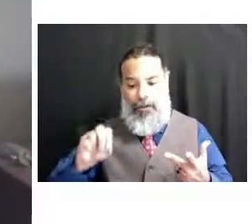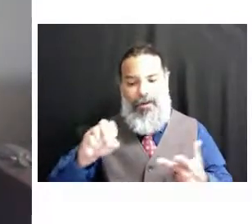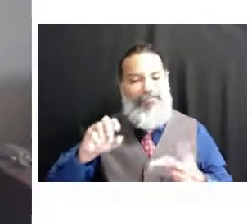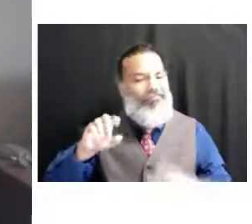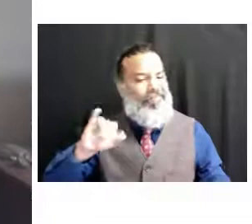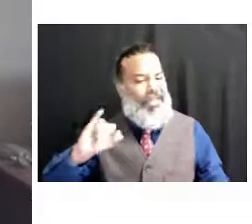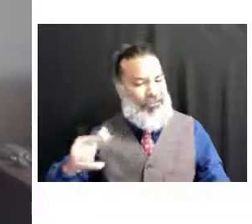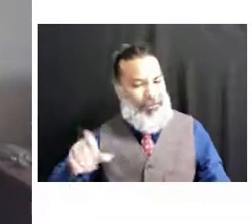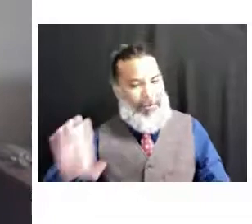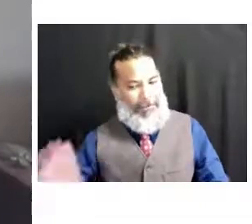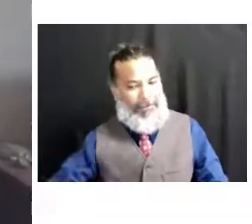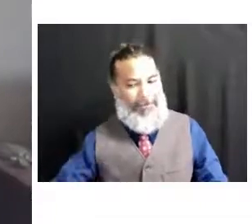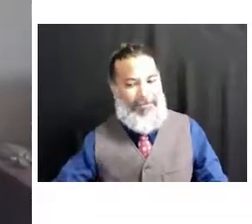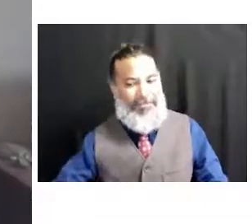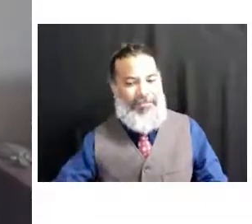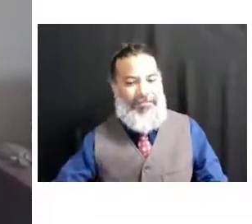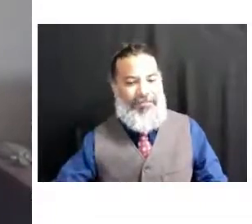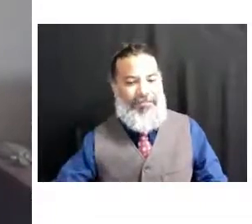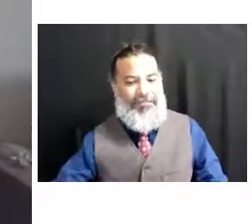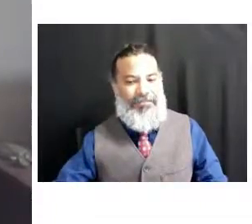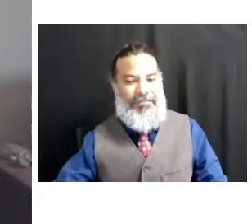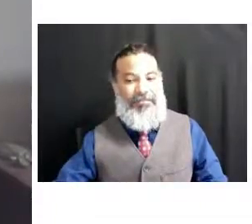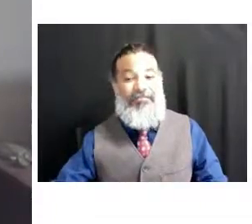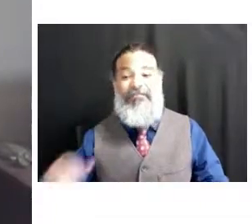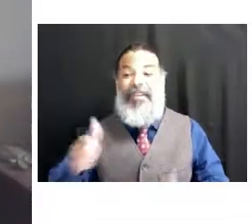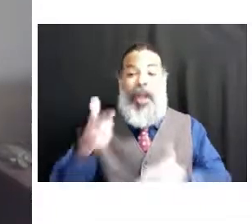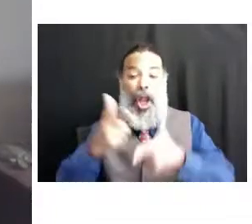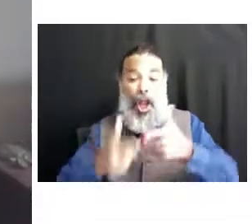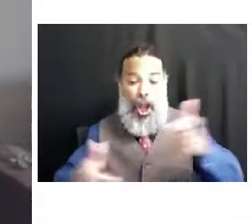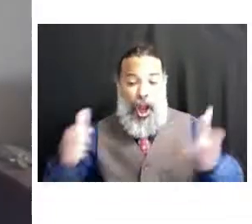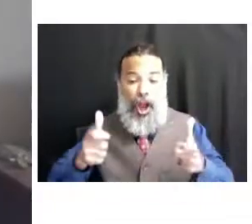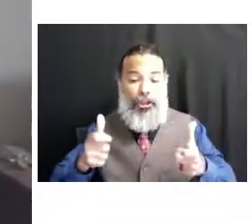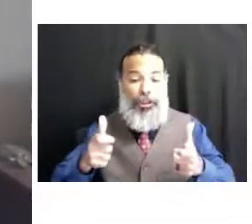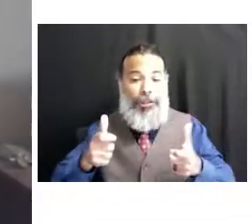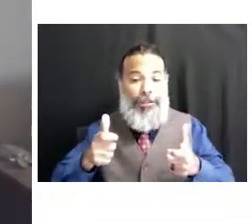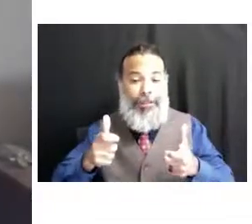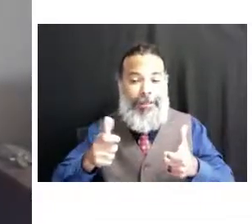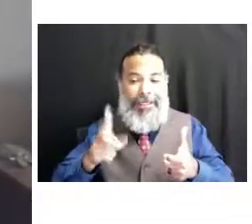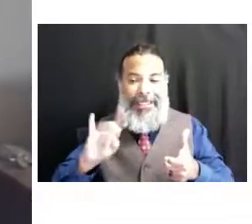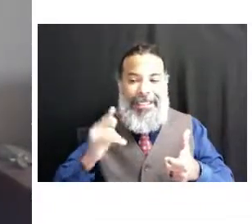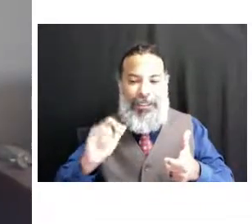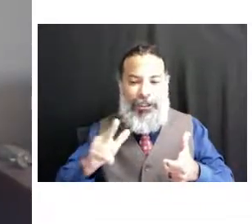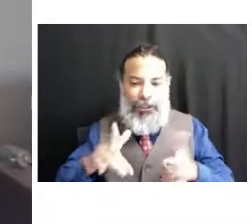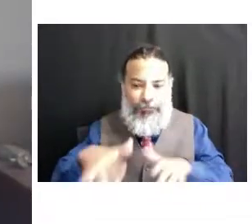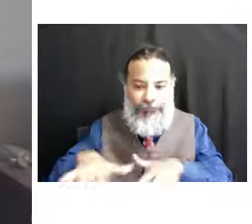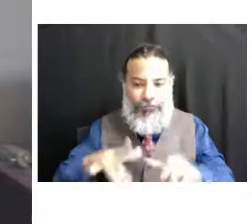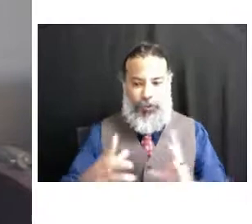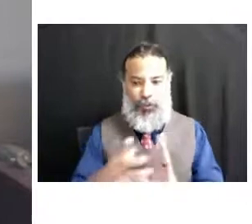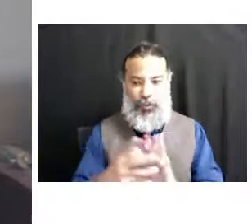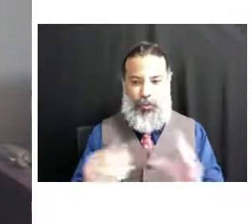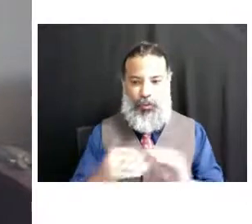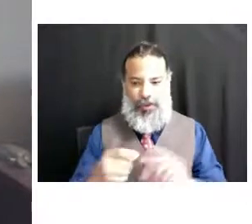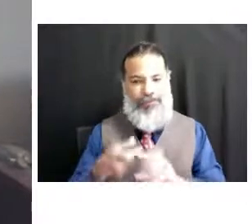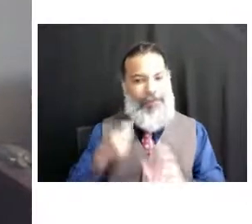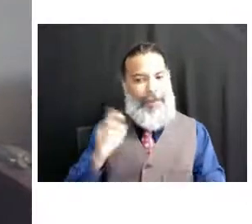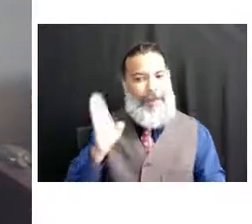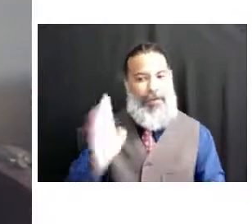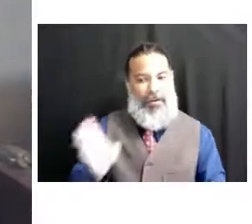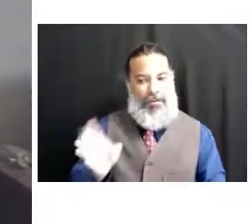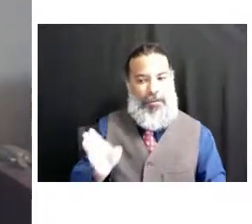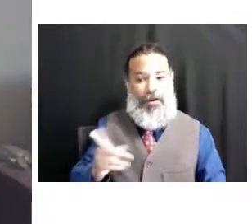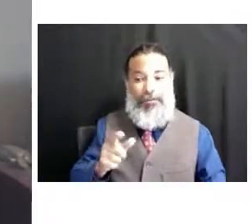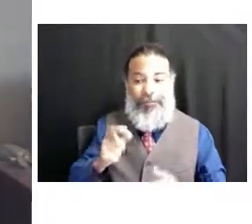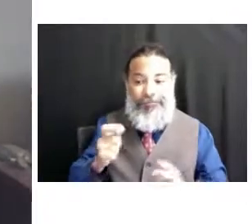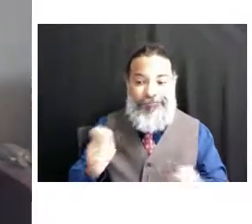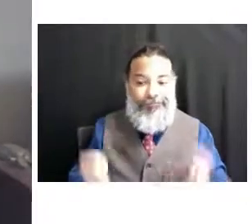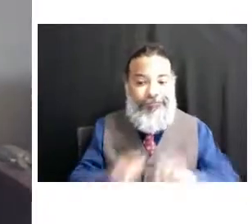The Peale is home to the world's largest digital collection of Baltimore stories and is renovating the first museum building in the